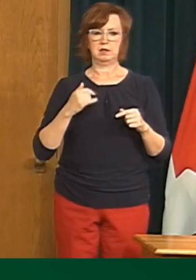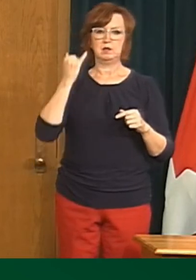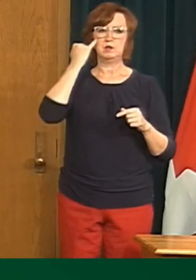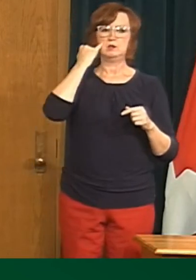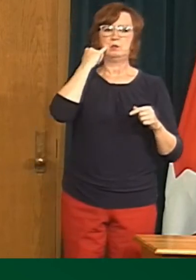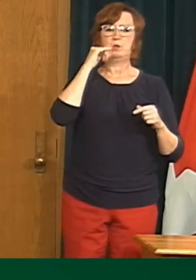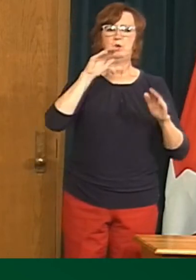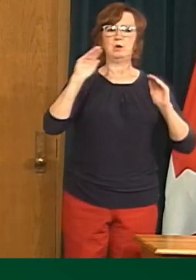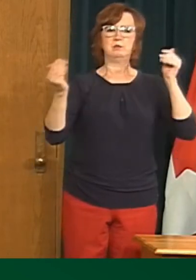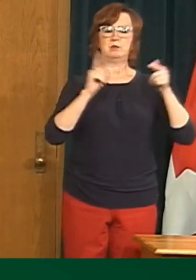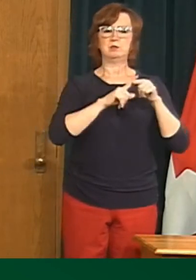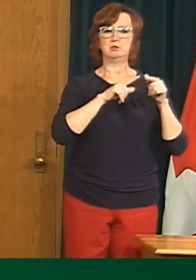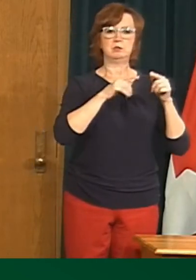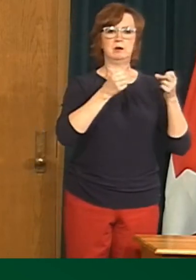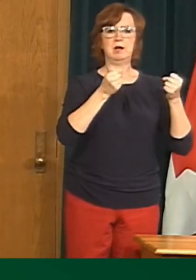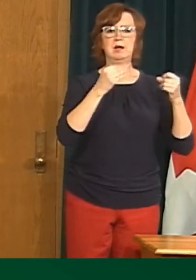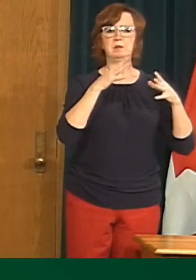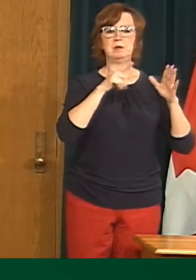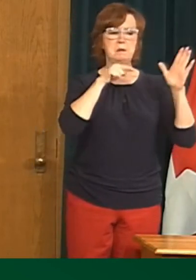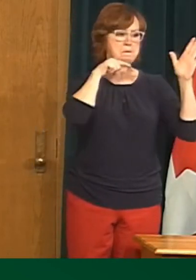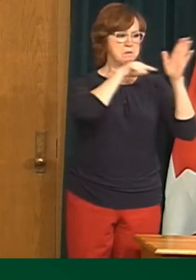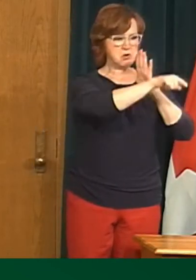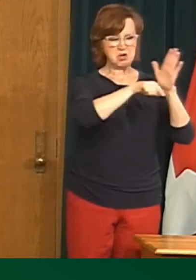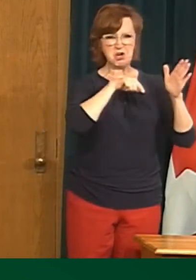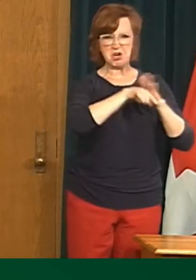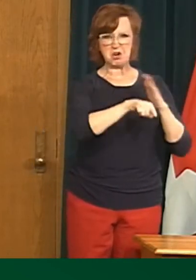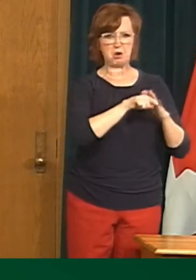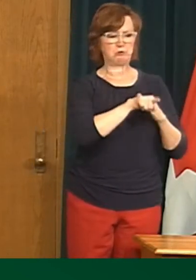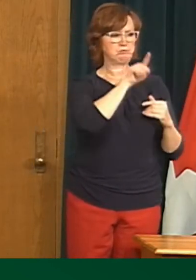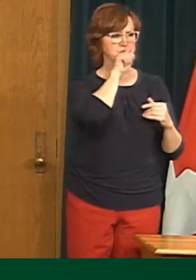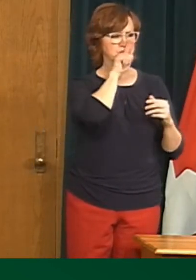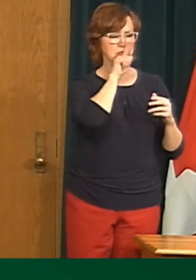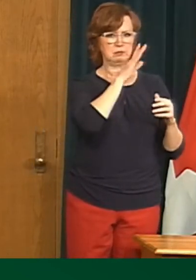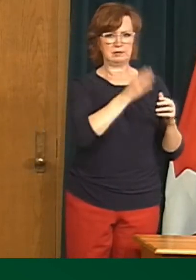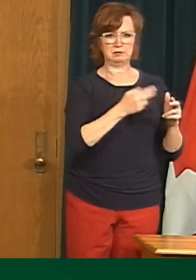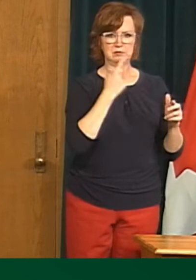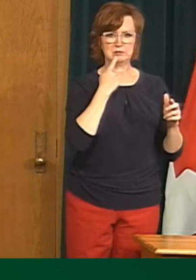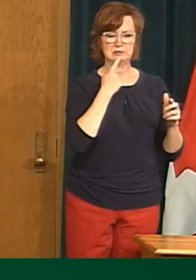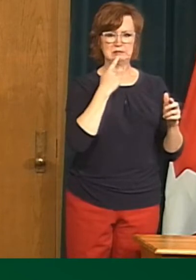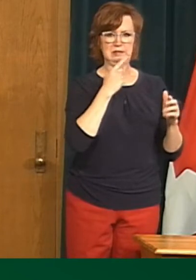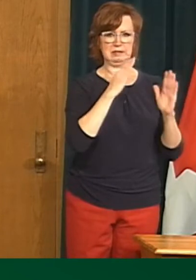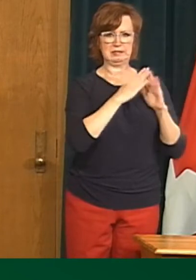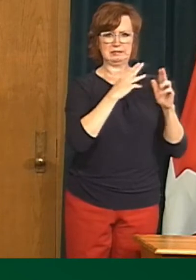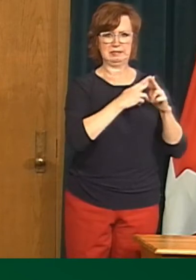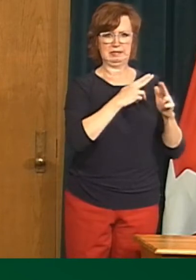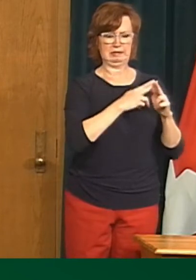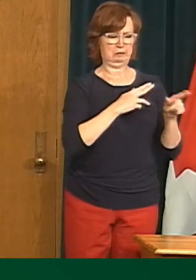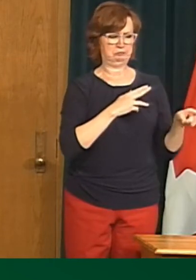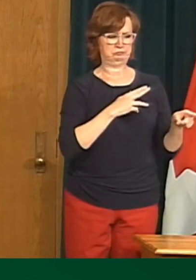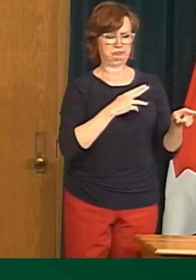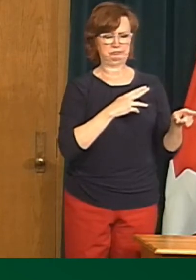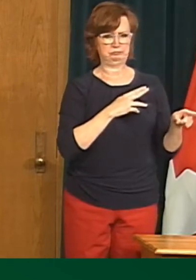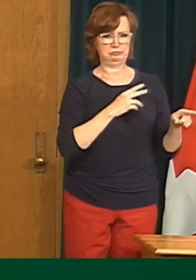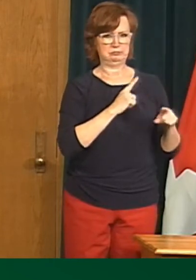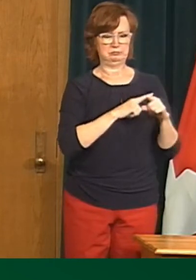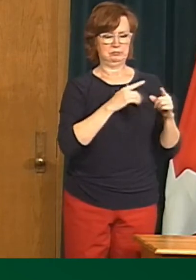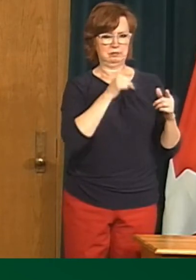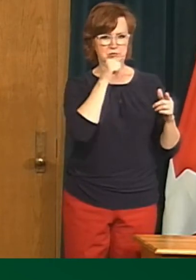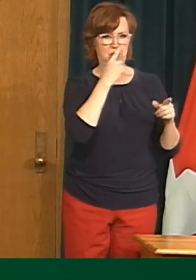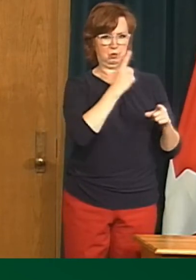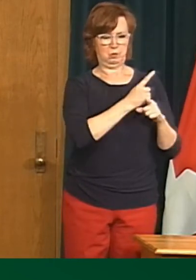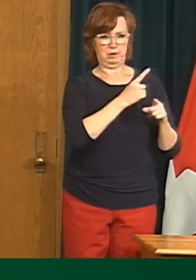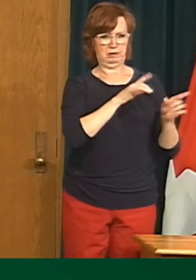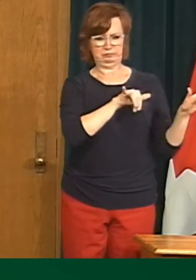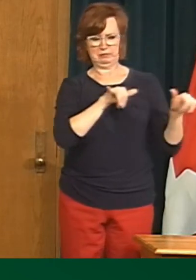province. So why aren't we disclosing where these deaths are occurring? I'll ask Dr. Denise Werker to take that question.